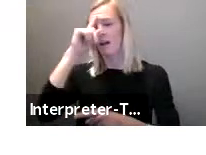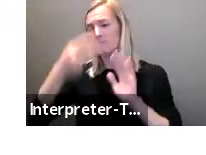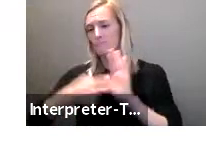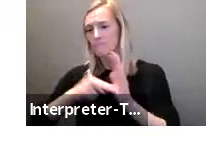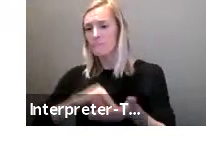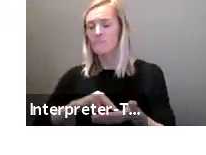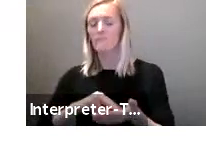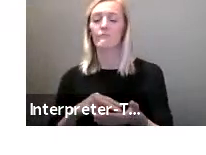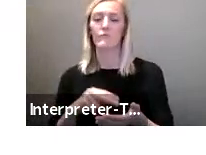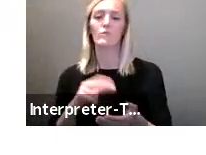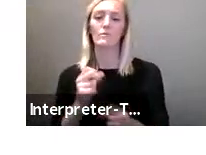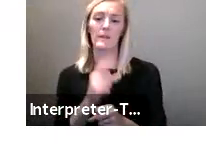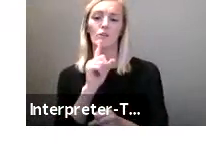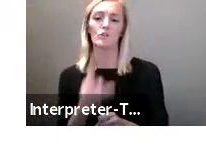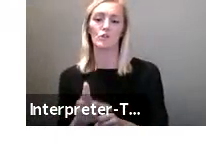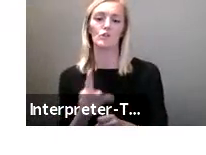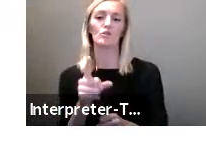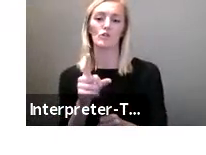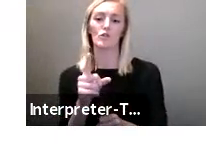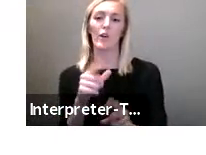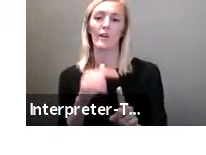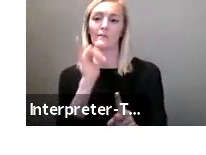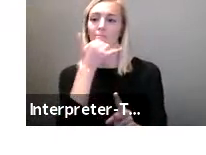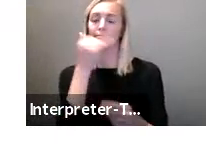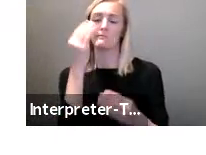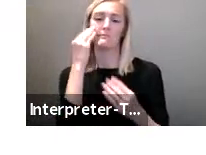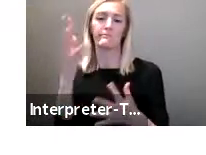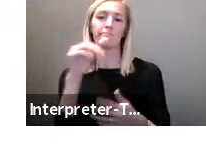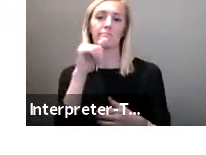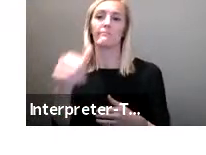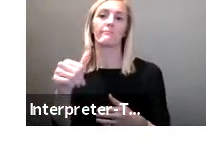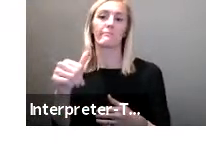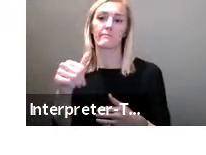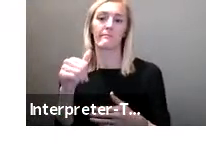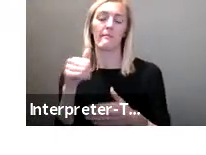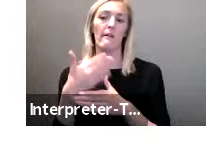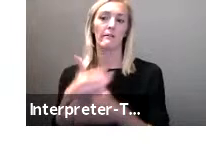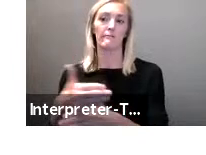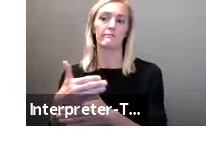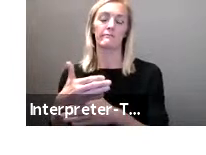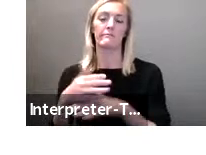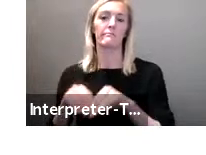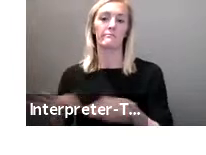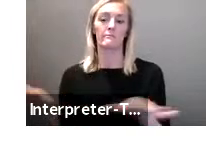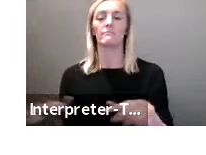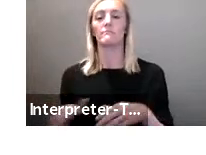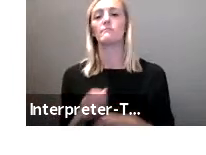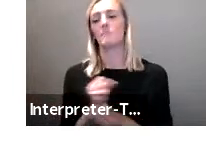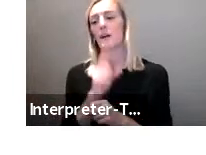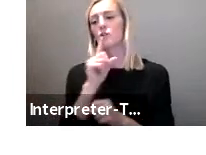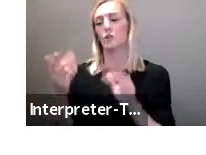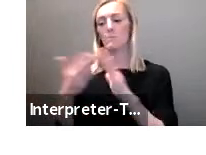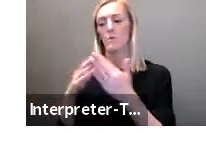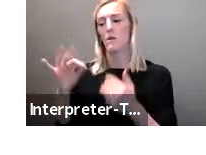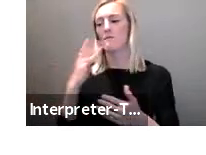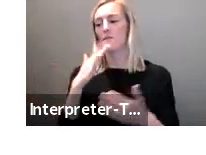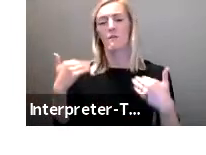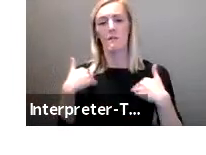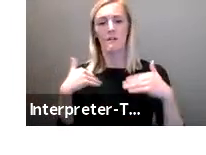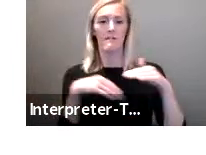ways to make sure that misinformation is cleared up and communities of color have access